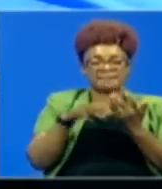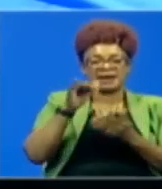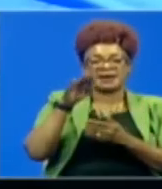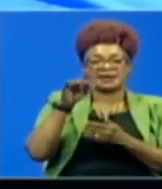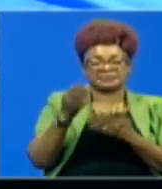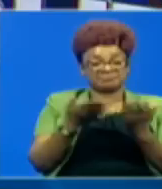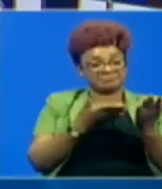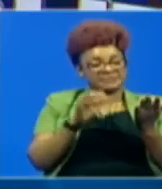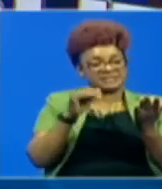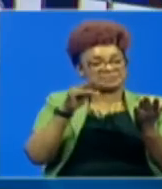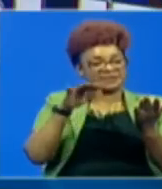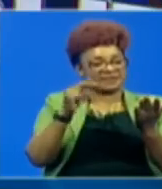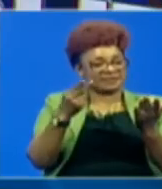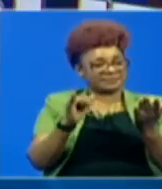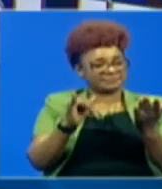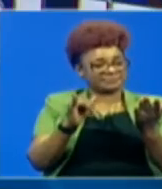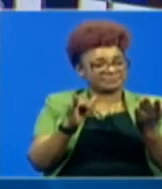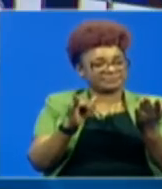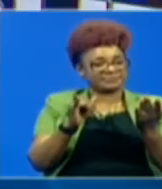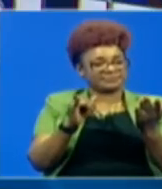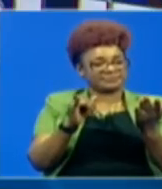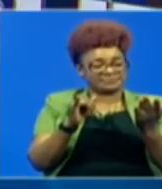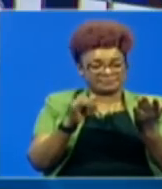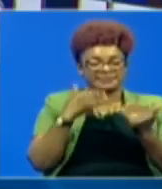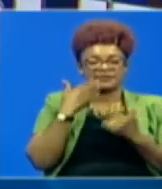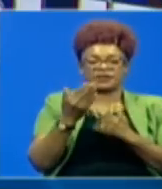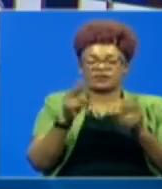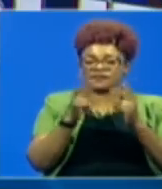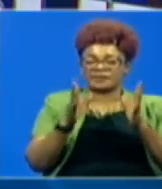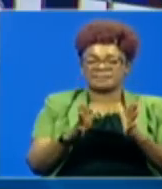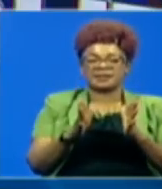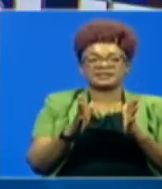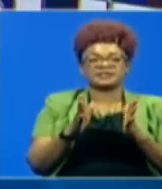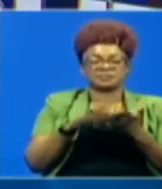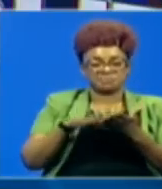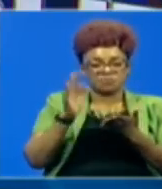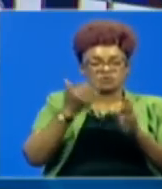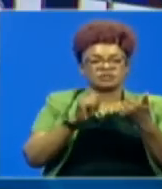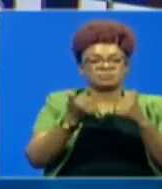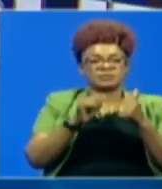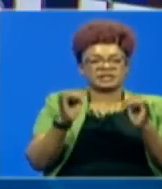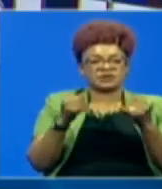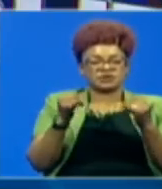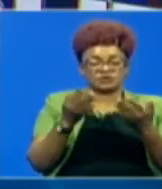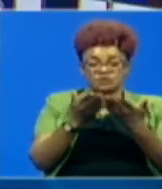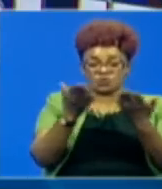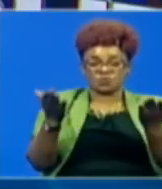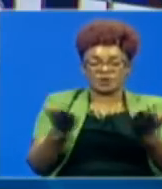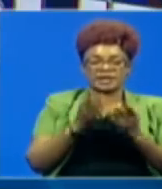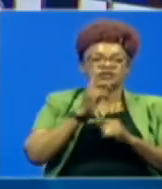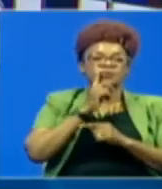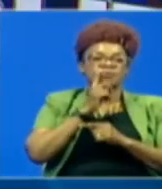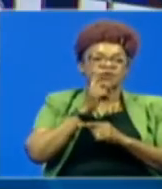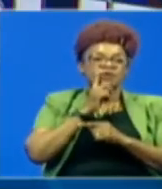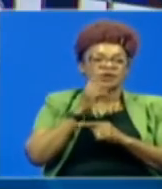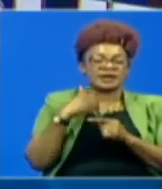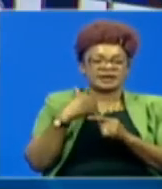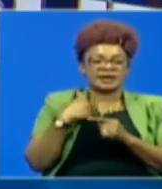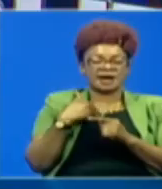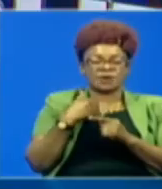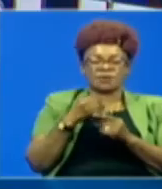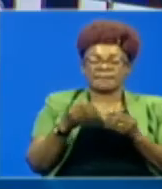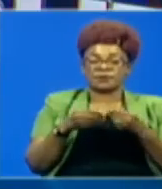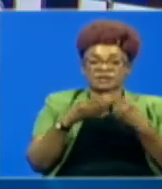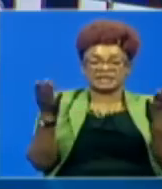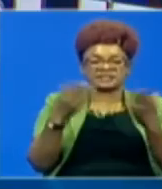you, Smriti. Aida, thanks very much. Of course, more sports and news coming your way tomorrow in our subsequent broadcasts.